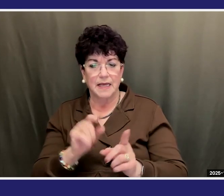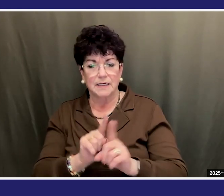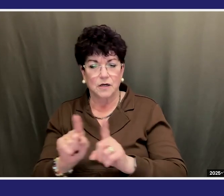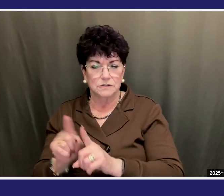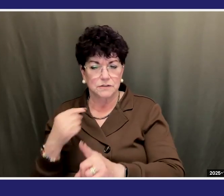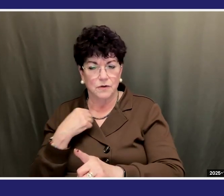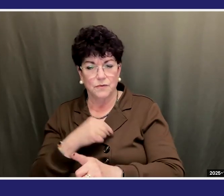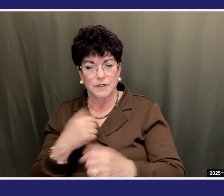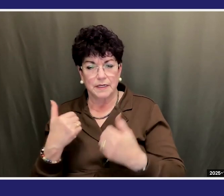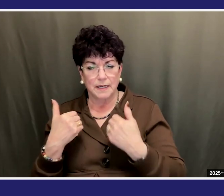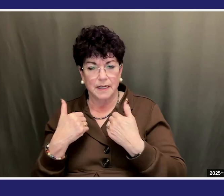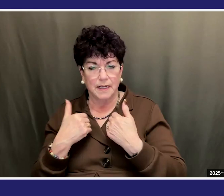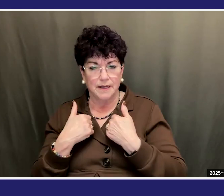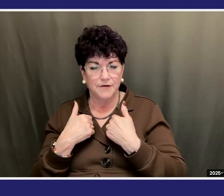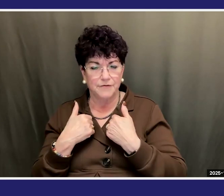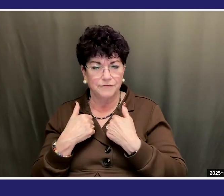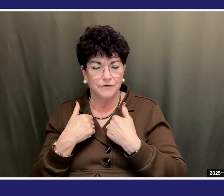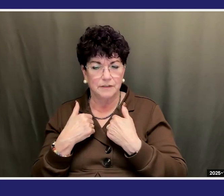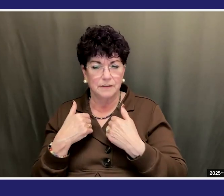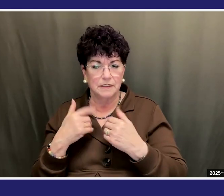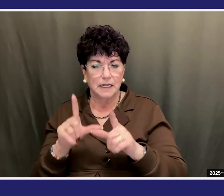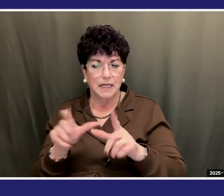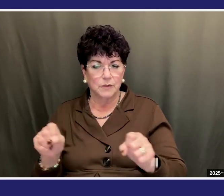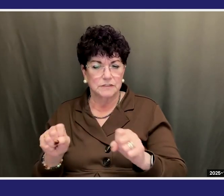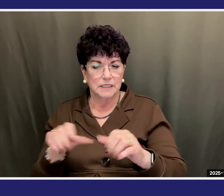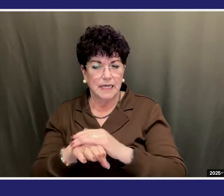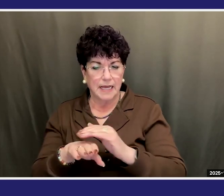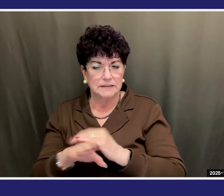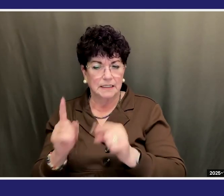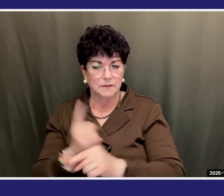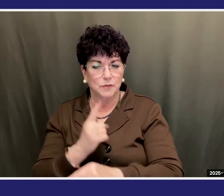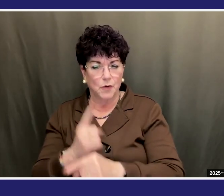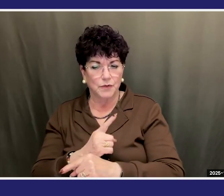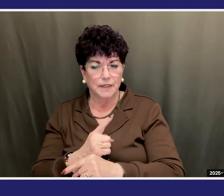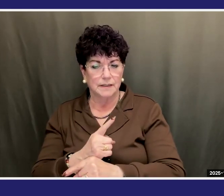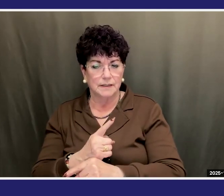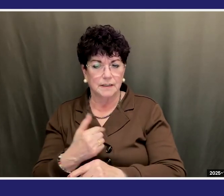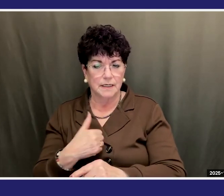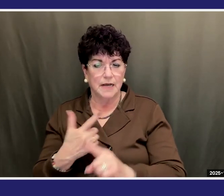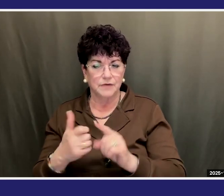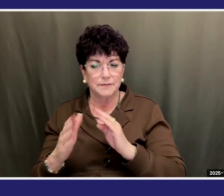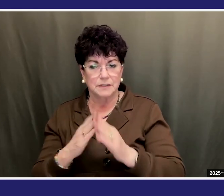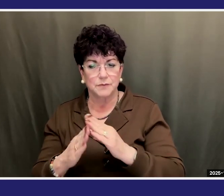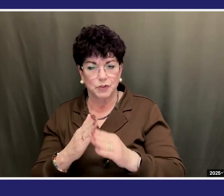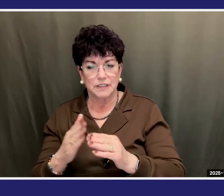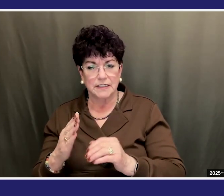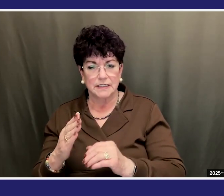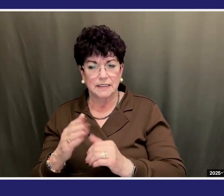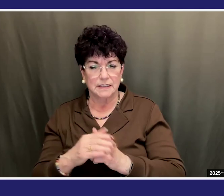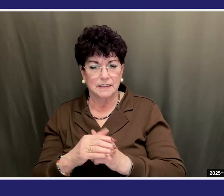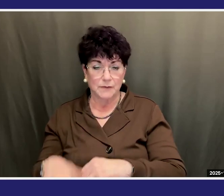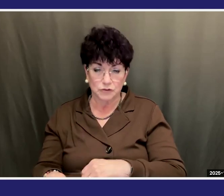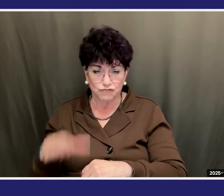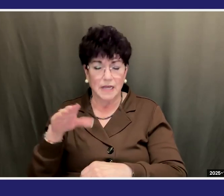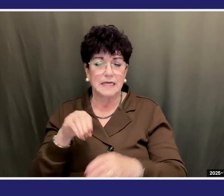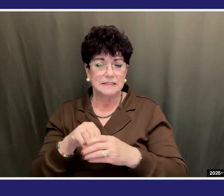y culturalmente appropriate. Now that I apropiado, come ya from que the vengo de la community, I was comunidad, raised in the fui community, criada I en la know the language comunidad, and the conozco el culture, and idioma y la that's why our cultura,